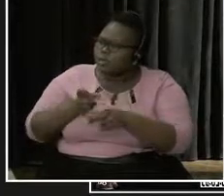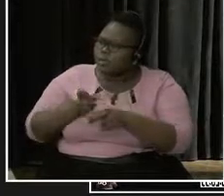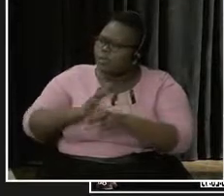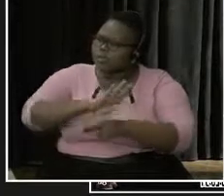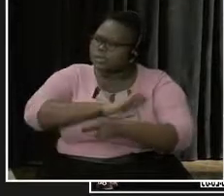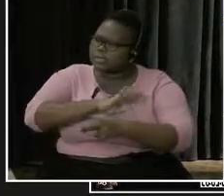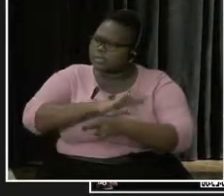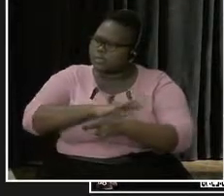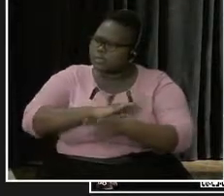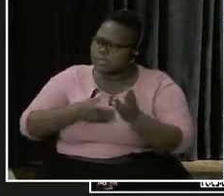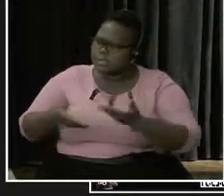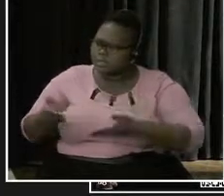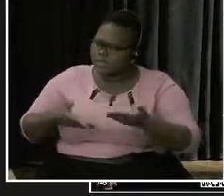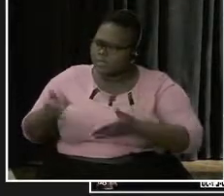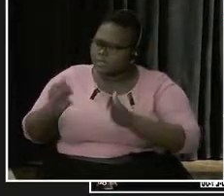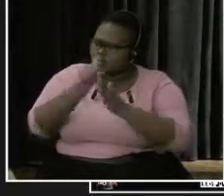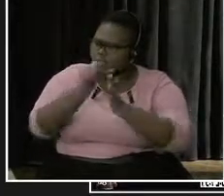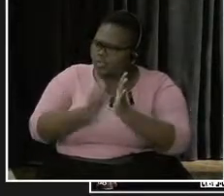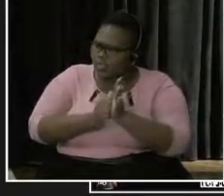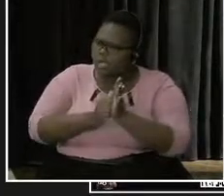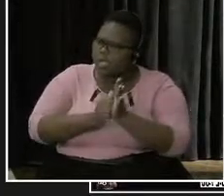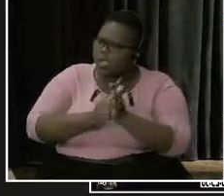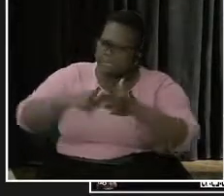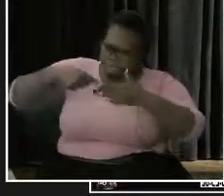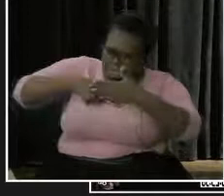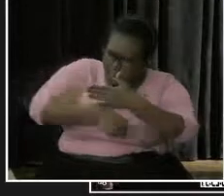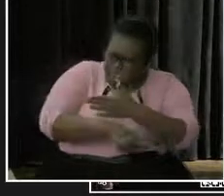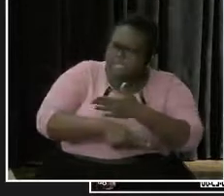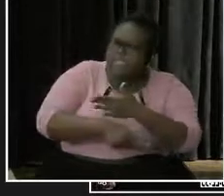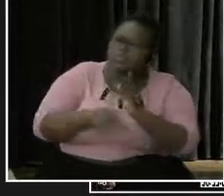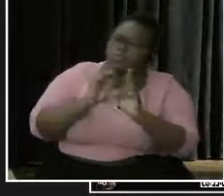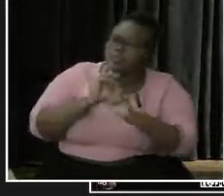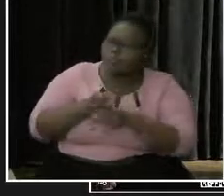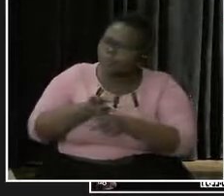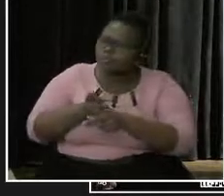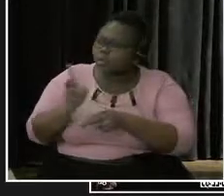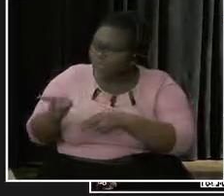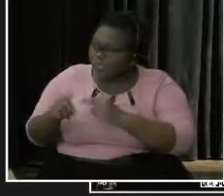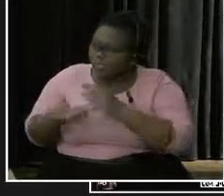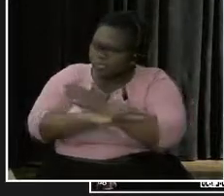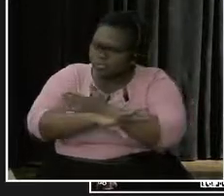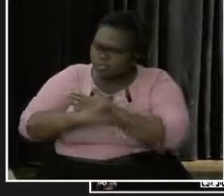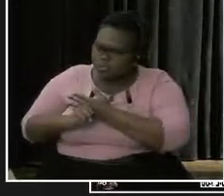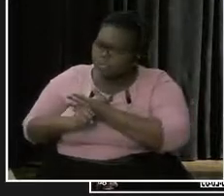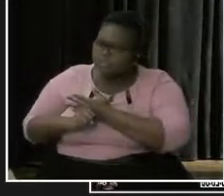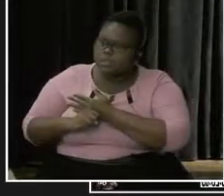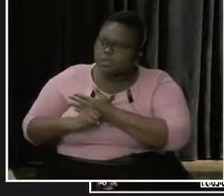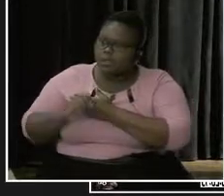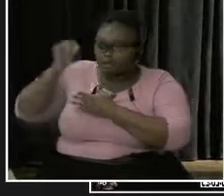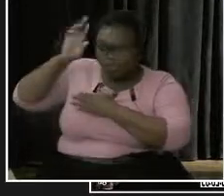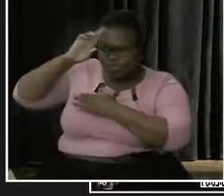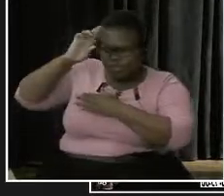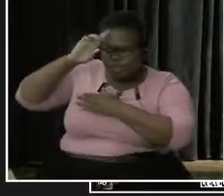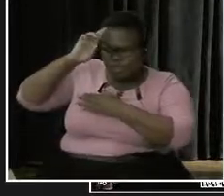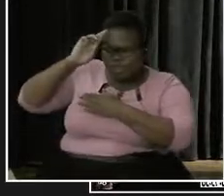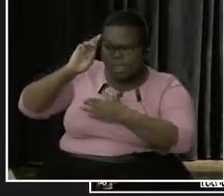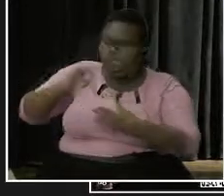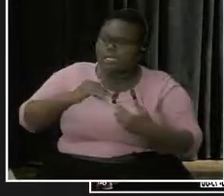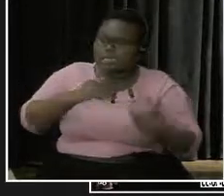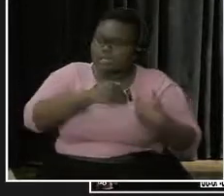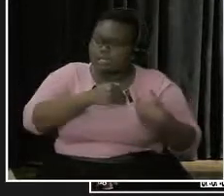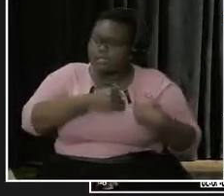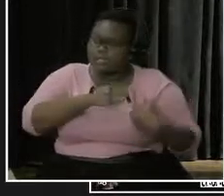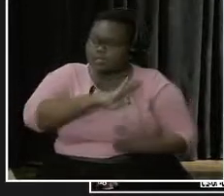agenda is the detailed report on the civil unrest, bearing in mind that you know, safety and security and